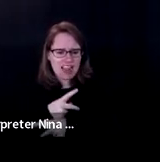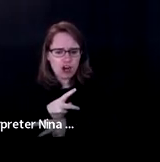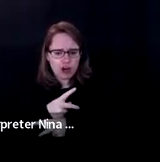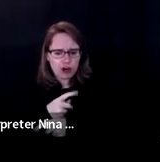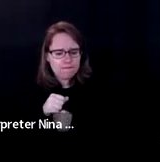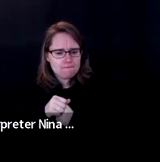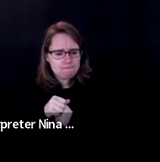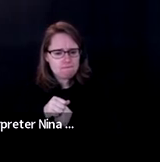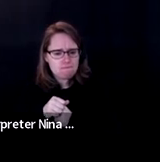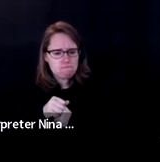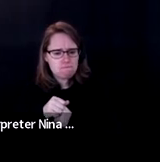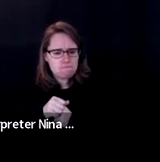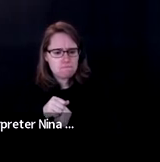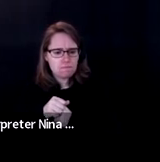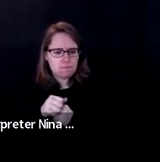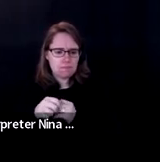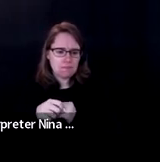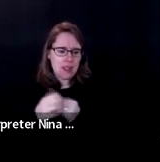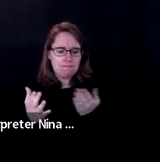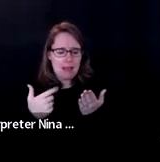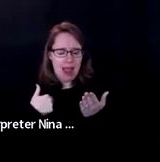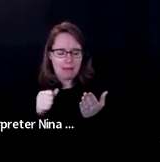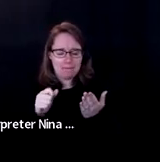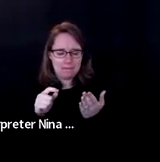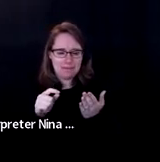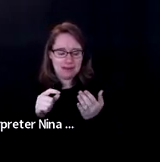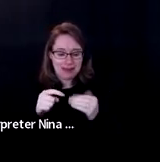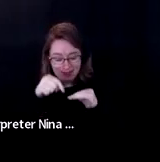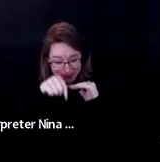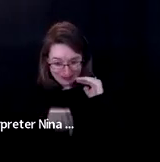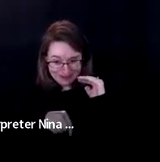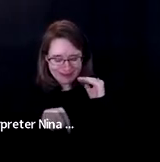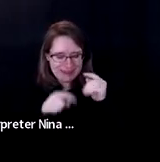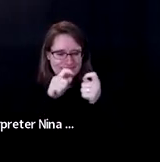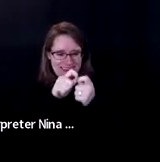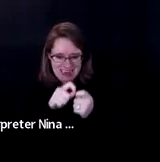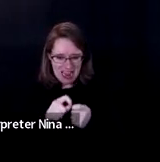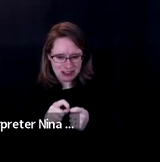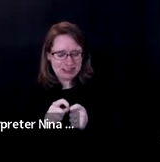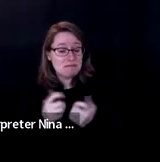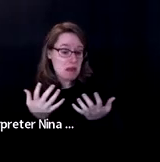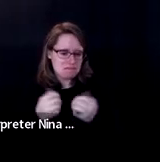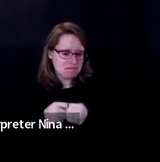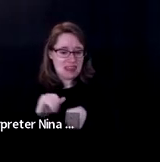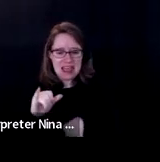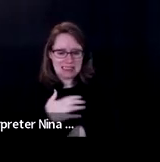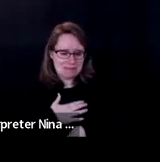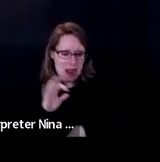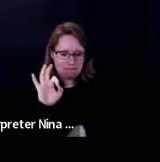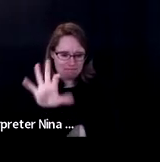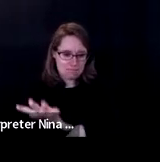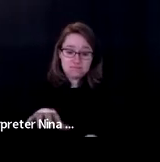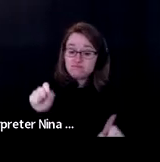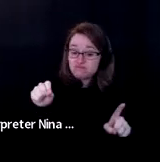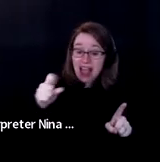I'm probably getting a little too into the weeds now, but like if anyone else has some thoughts around that, that's kind of where my head was. No, I think now is the